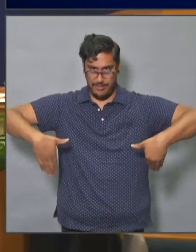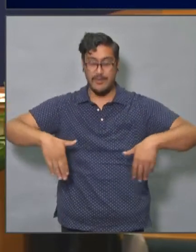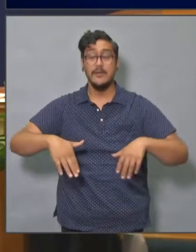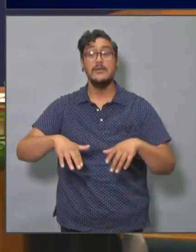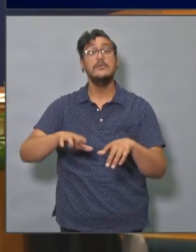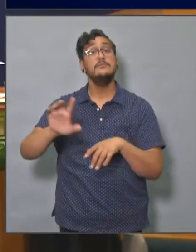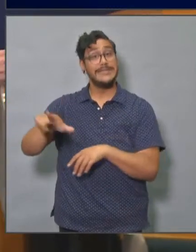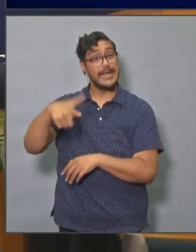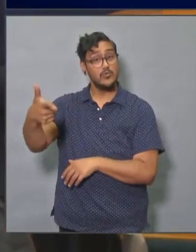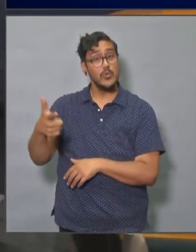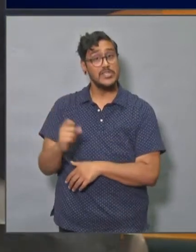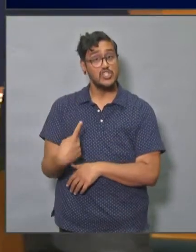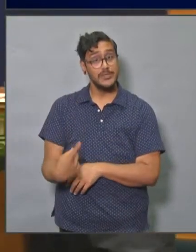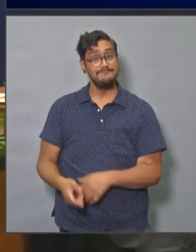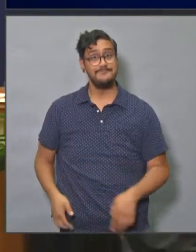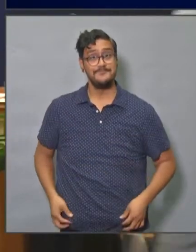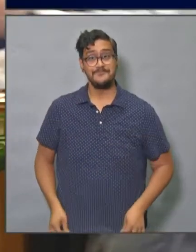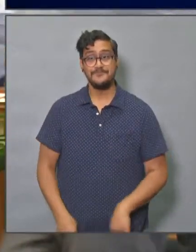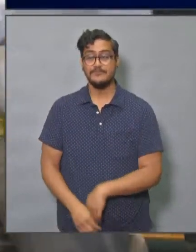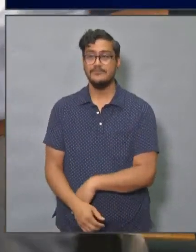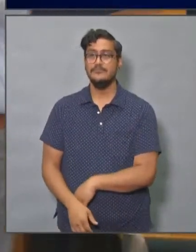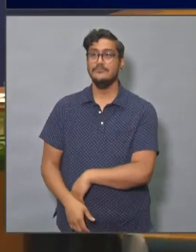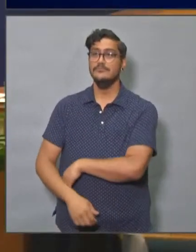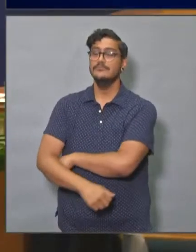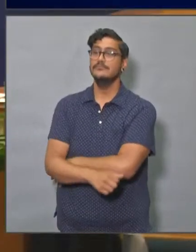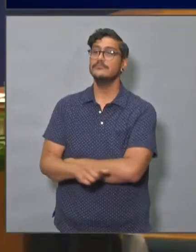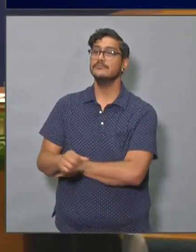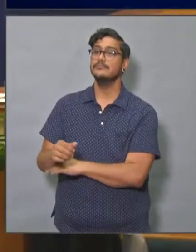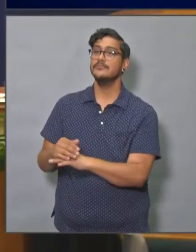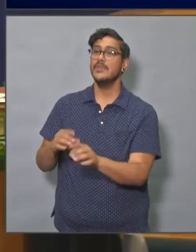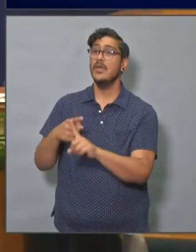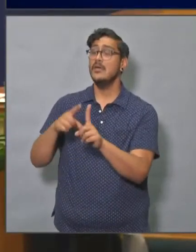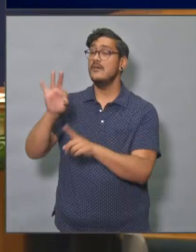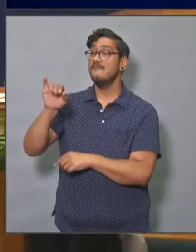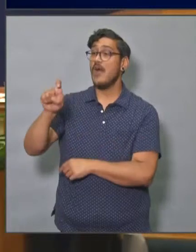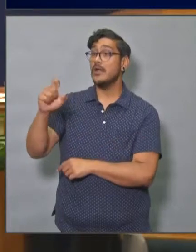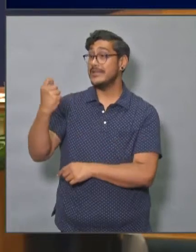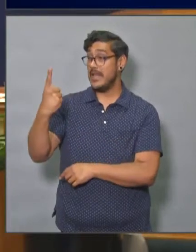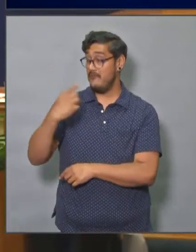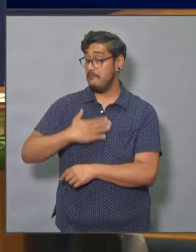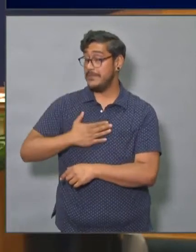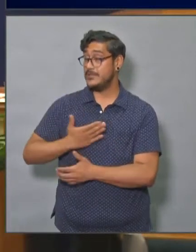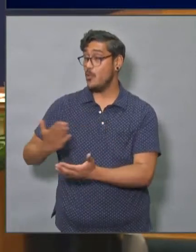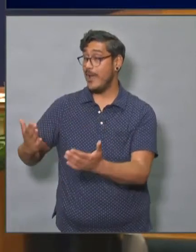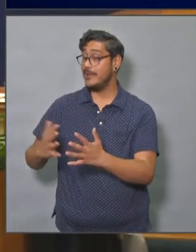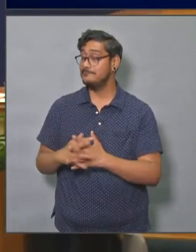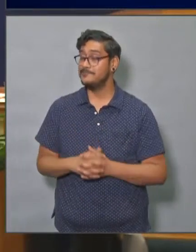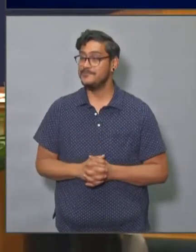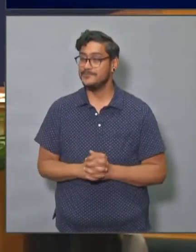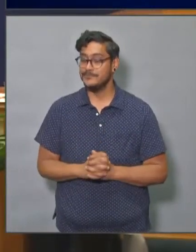next question. We'll go to Phil Schuman with Fox 11. Please go ahead.